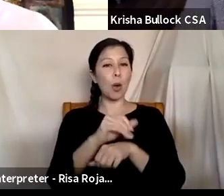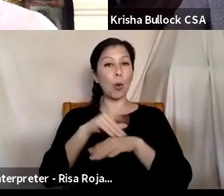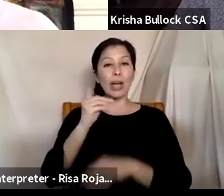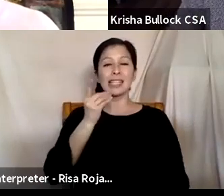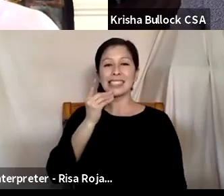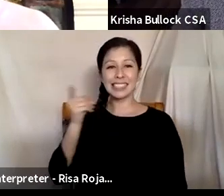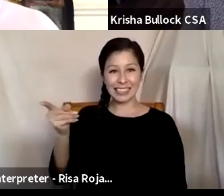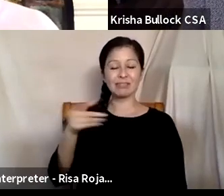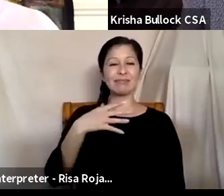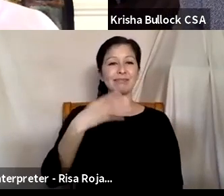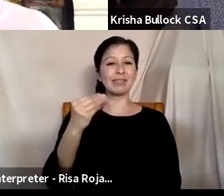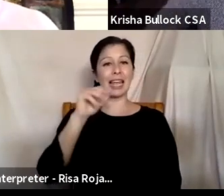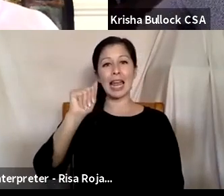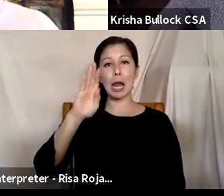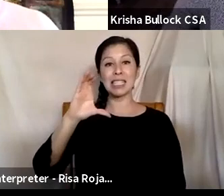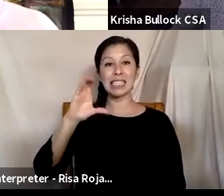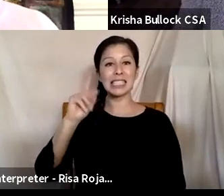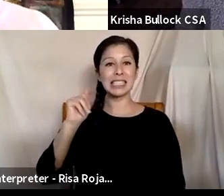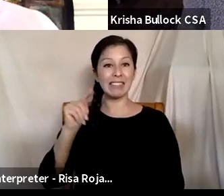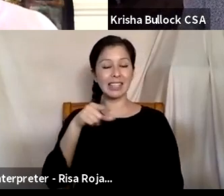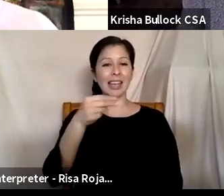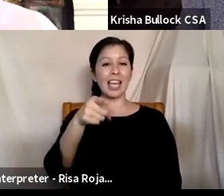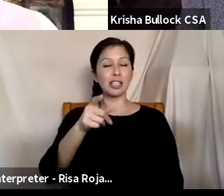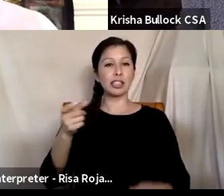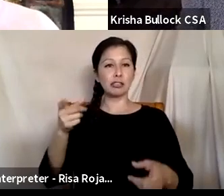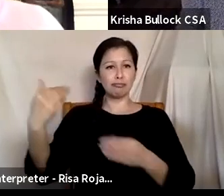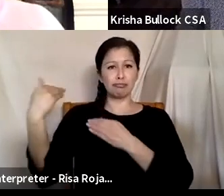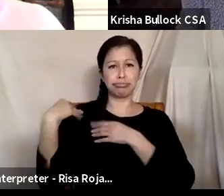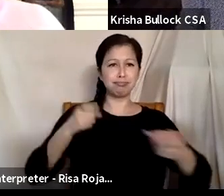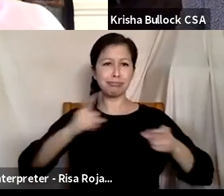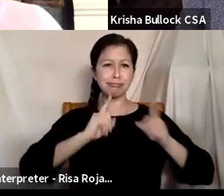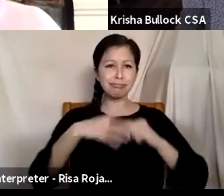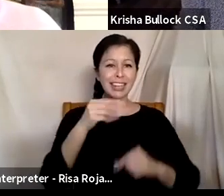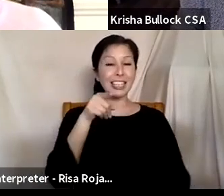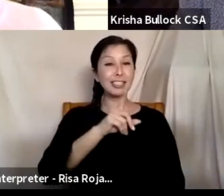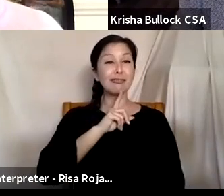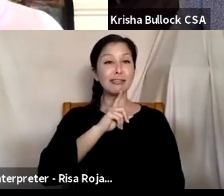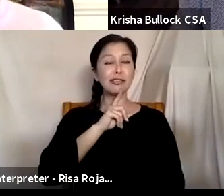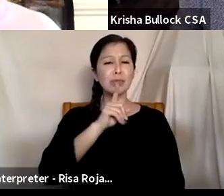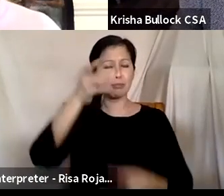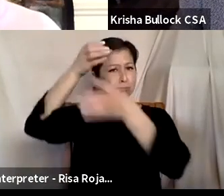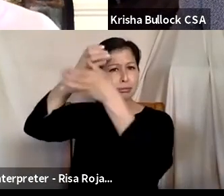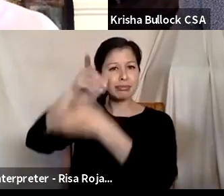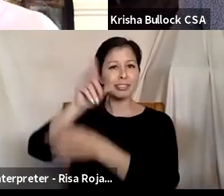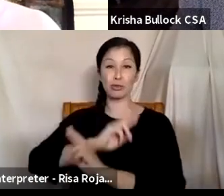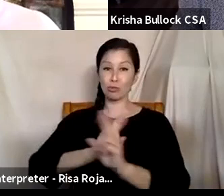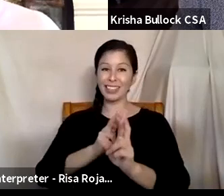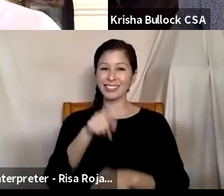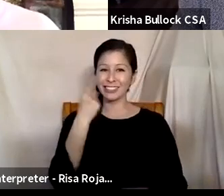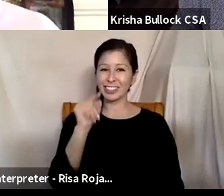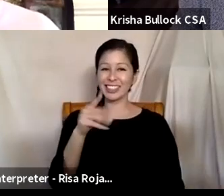Disney and ABC television, and she's in charge of things, and she's very, very knowledgeable. So just get ready,